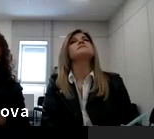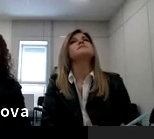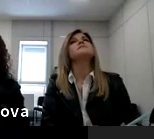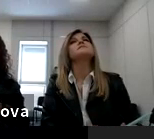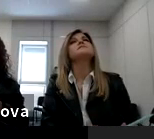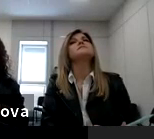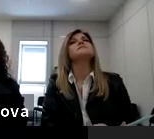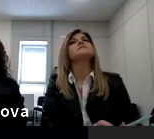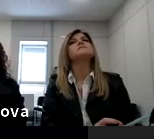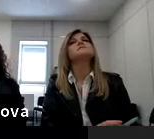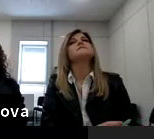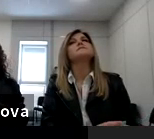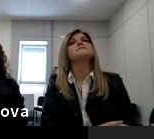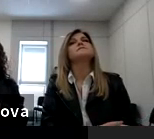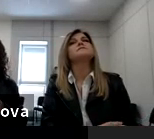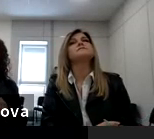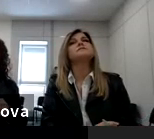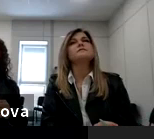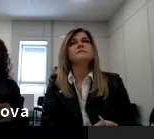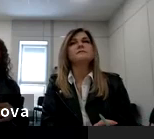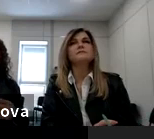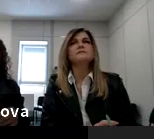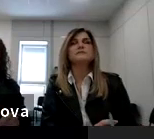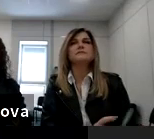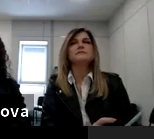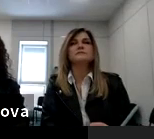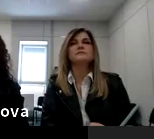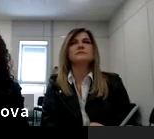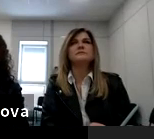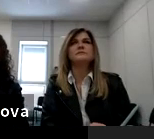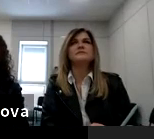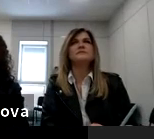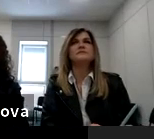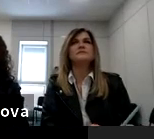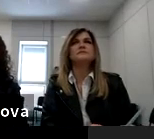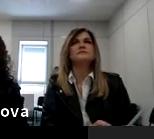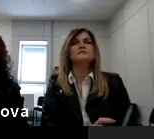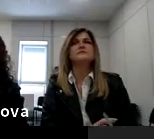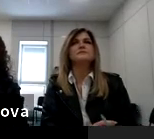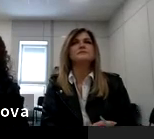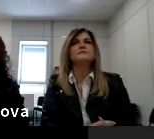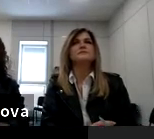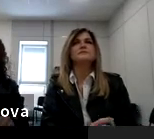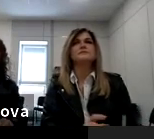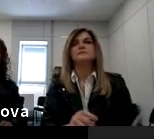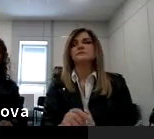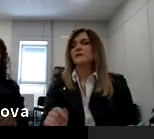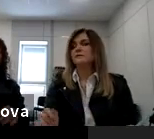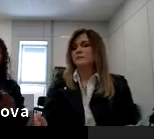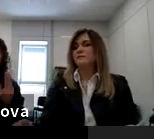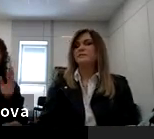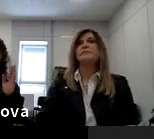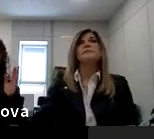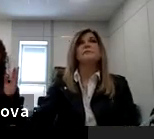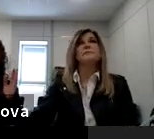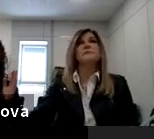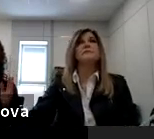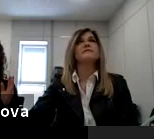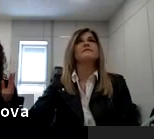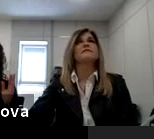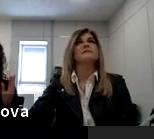nice, diffuse lighting, and make some contours of the architecture. And speaking about the